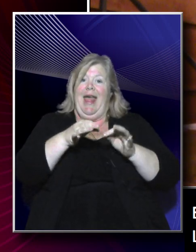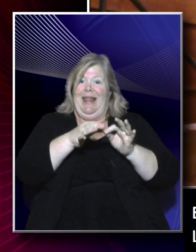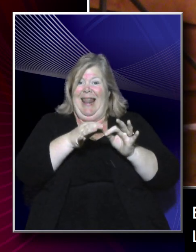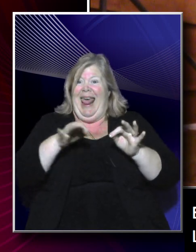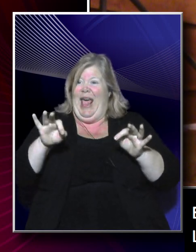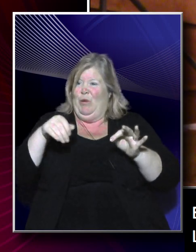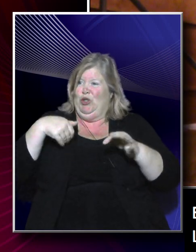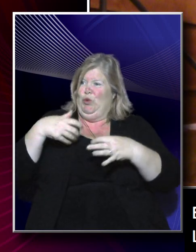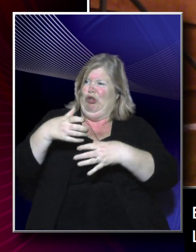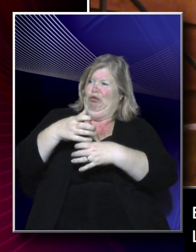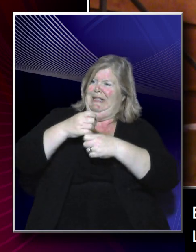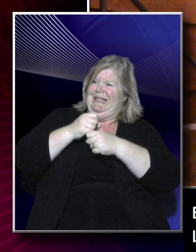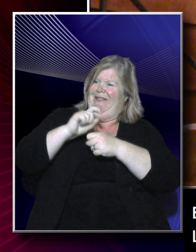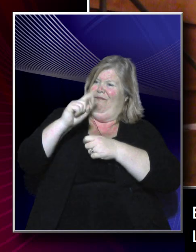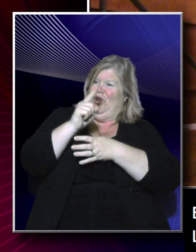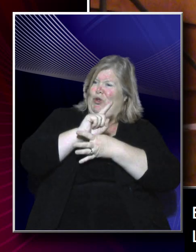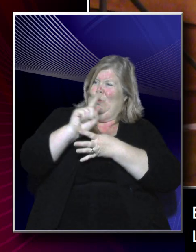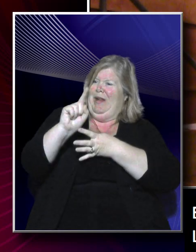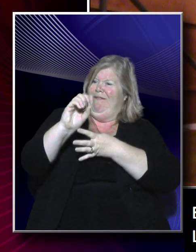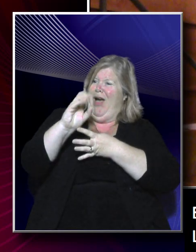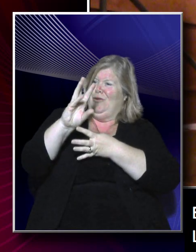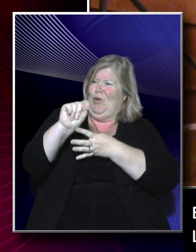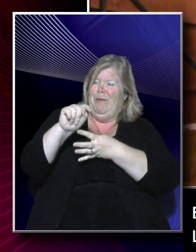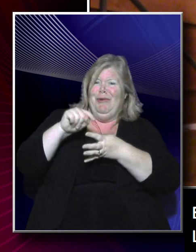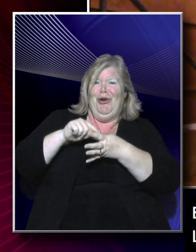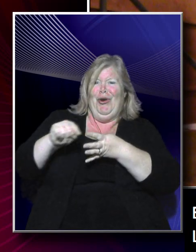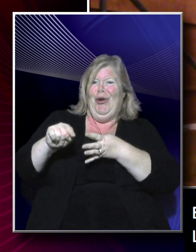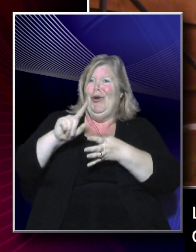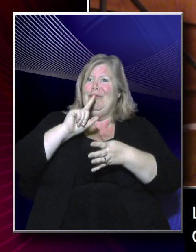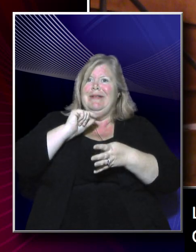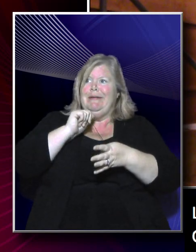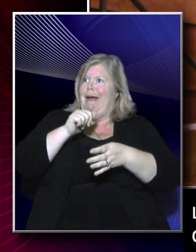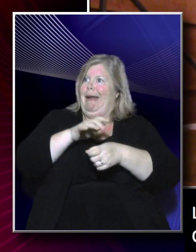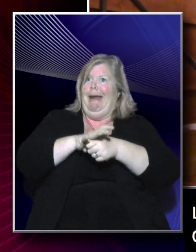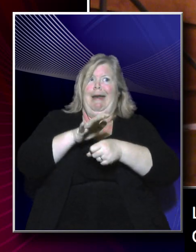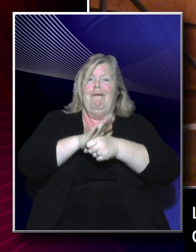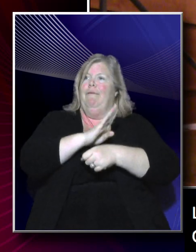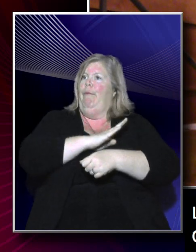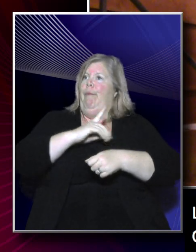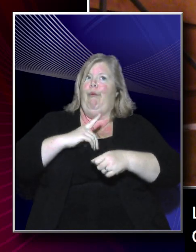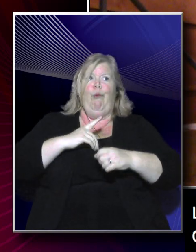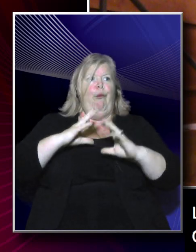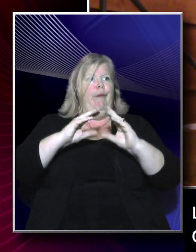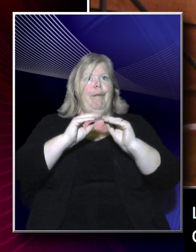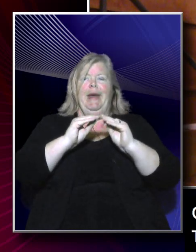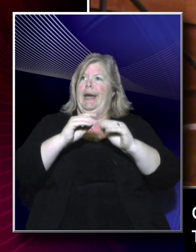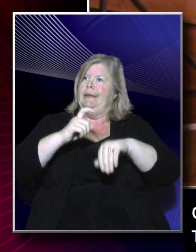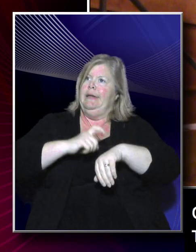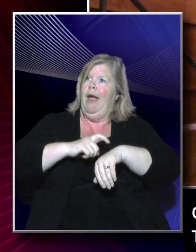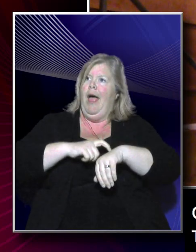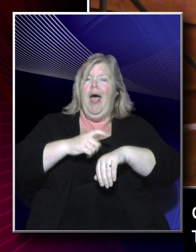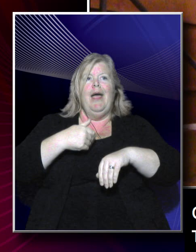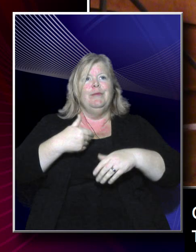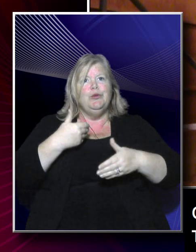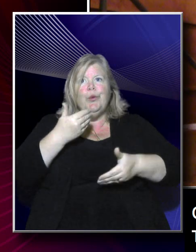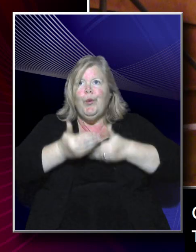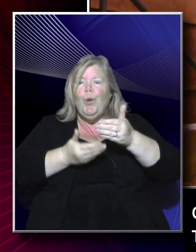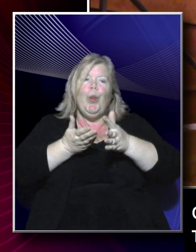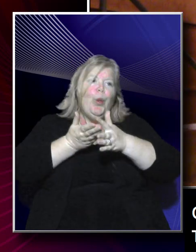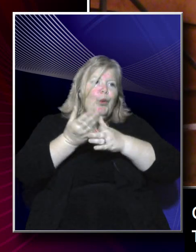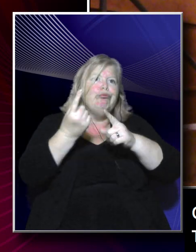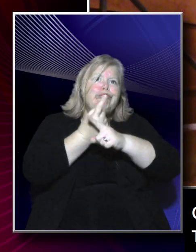of October, which did not give us enough board meetings to follow our usual policy of a first read and then a